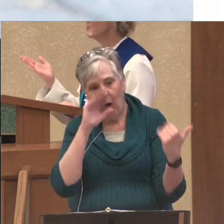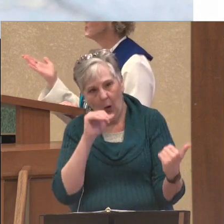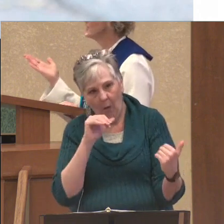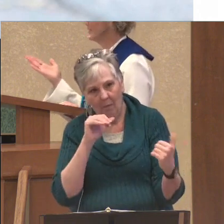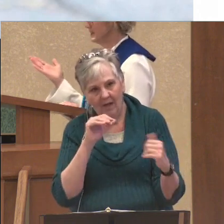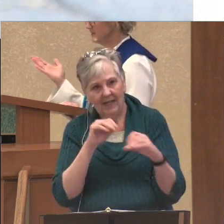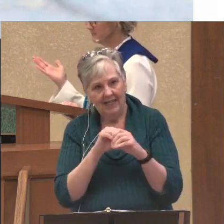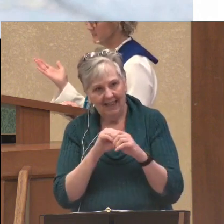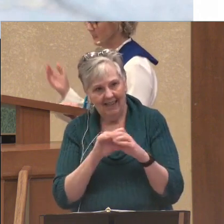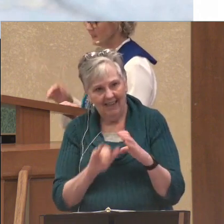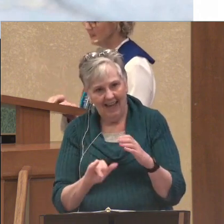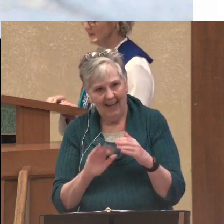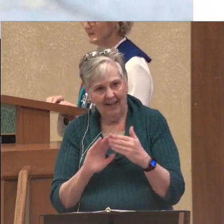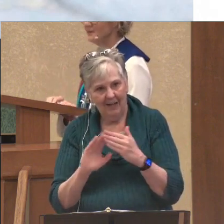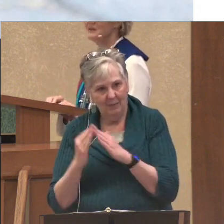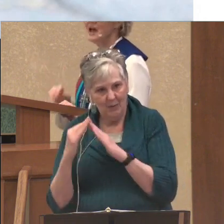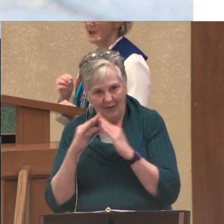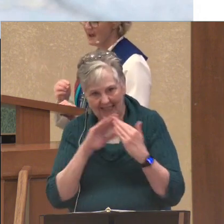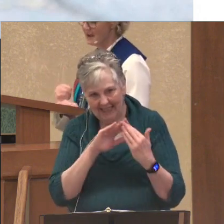in community.